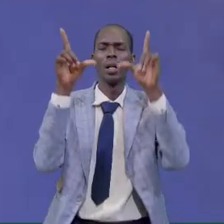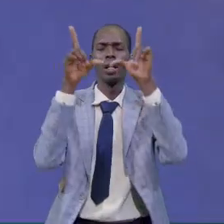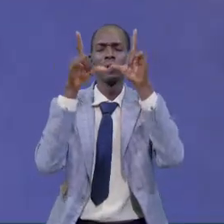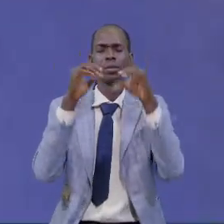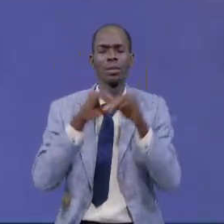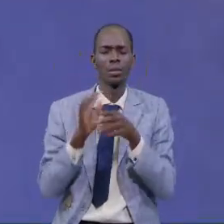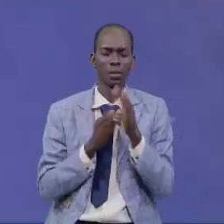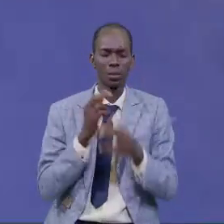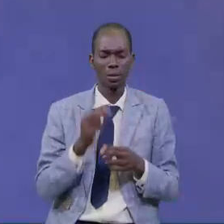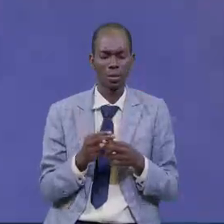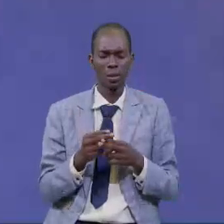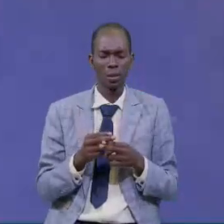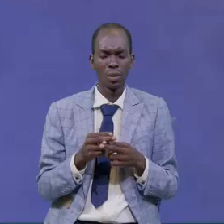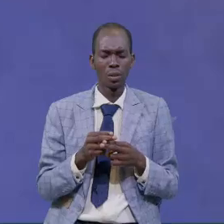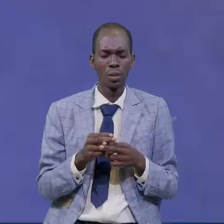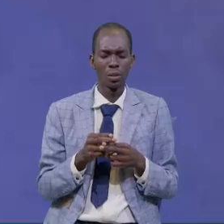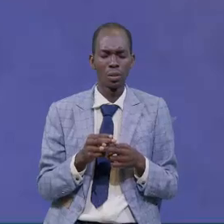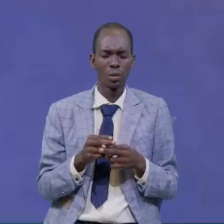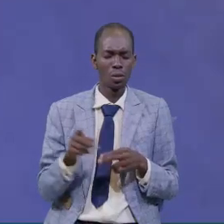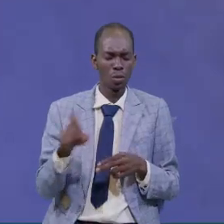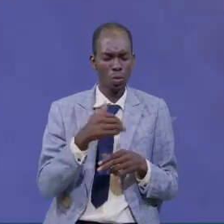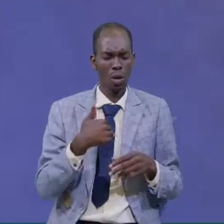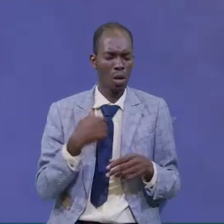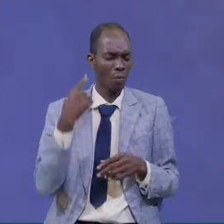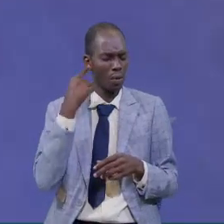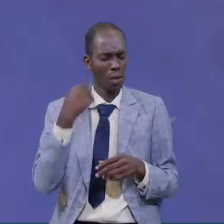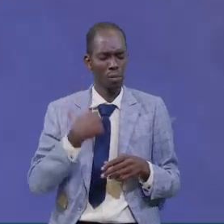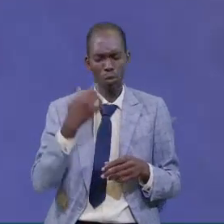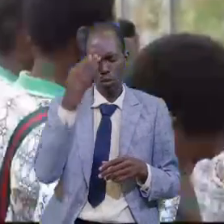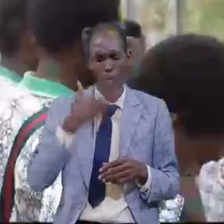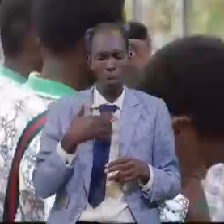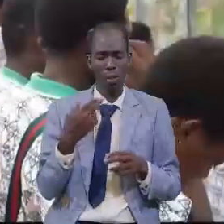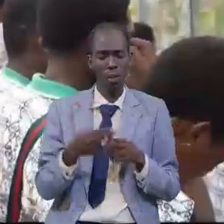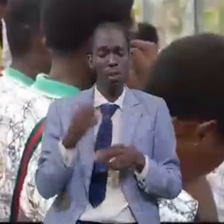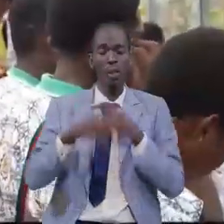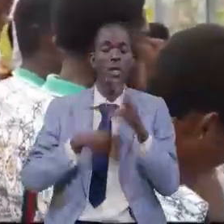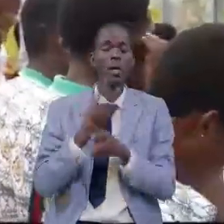You have heard of me, you know my name, the world will hear of you.